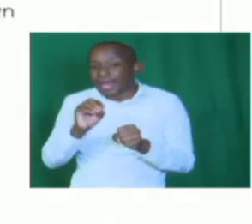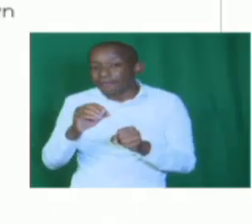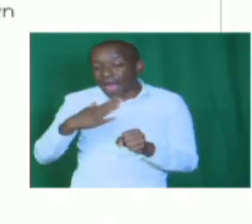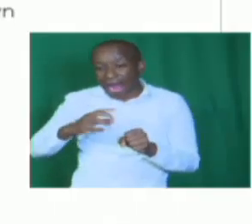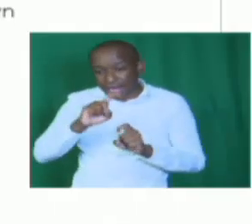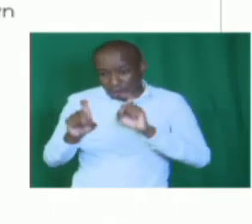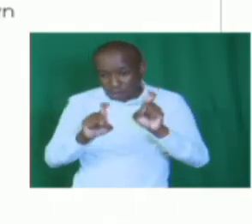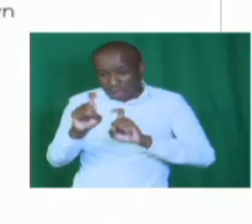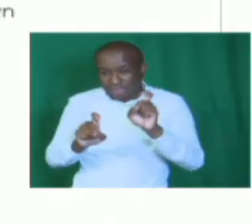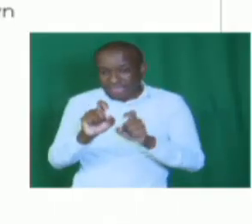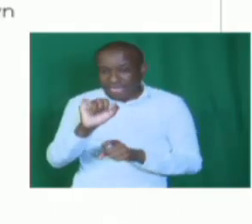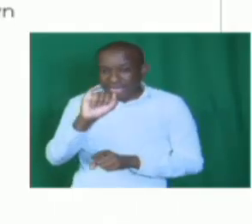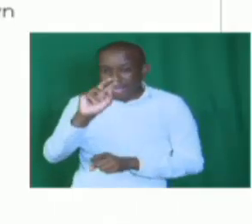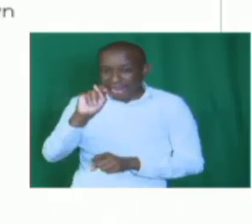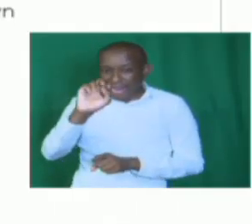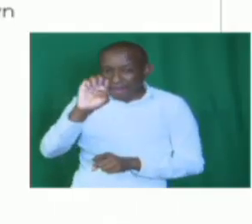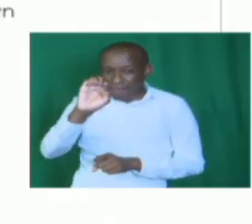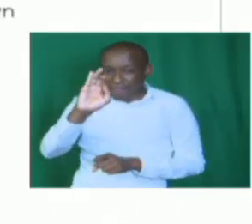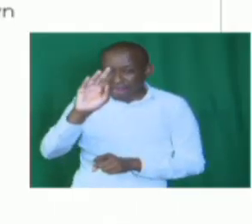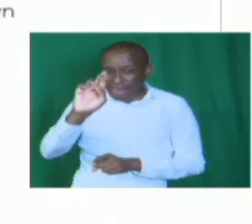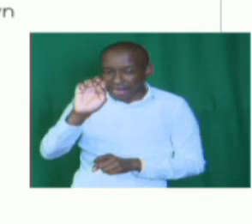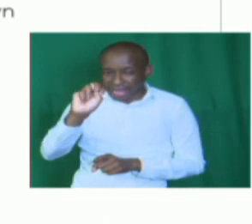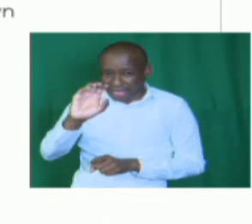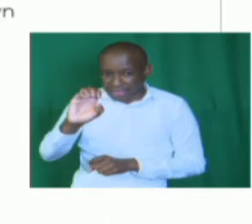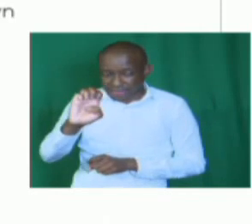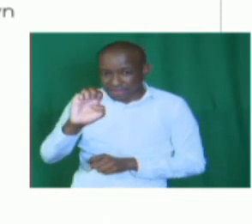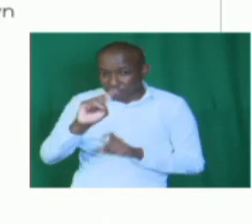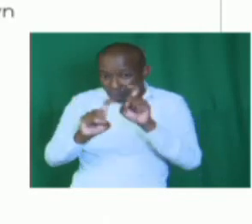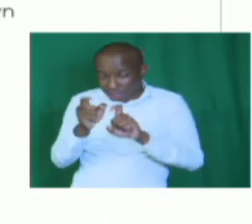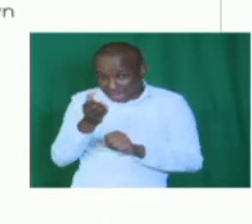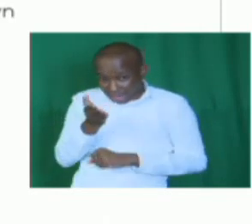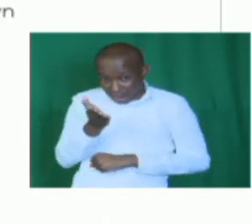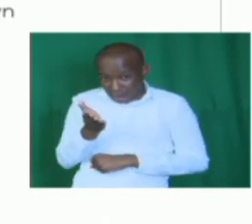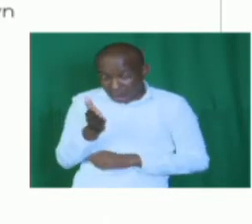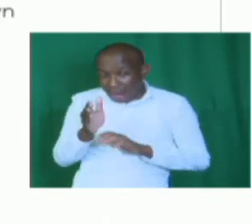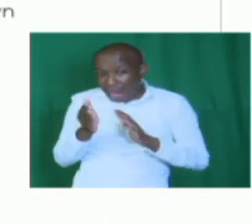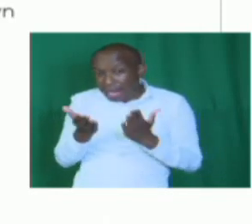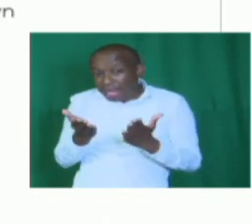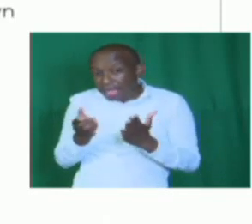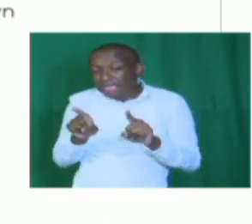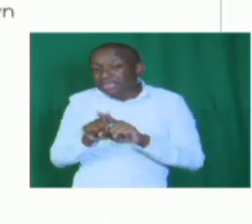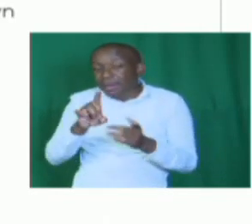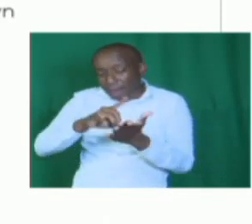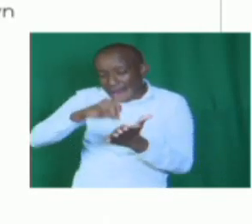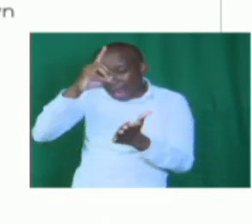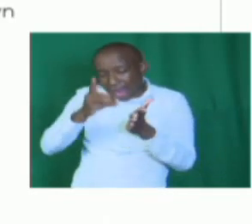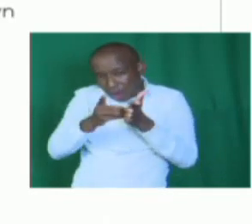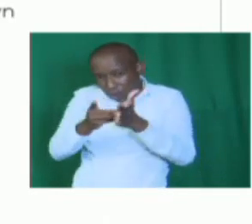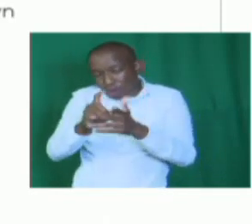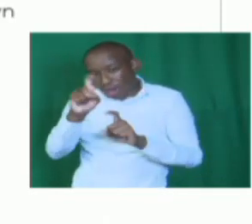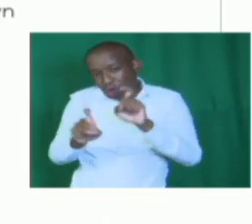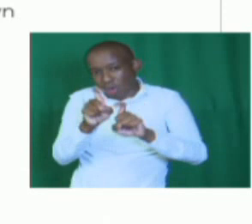questions. Okay, inference questions, which are also higher order